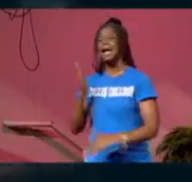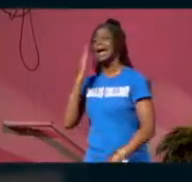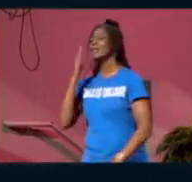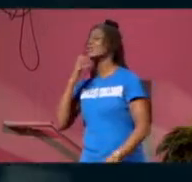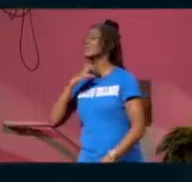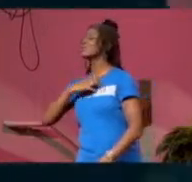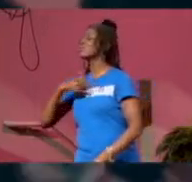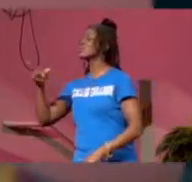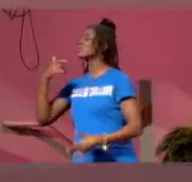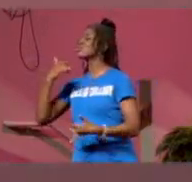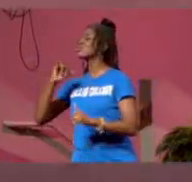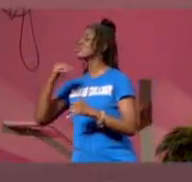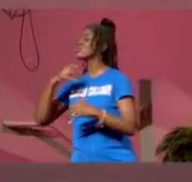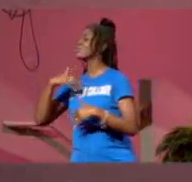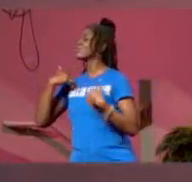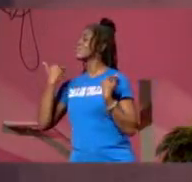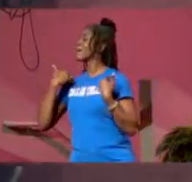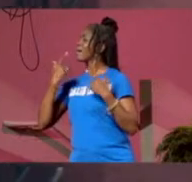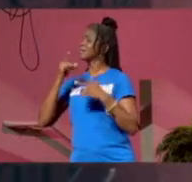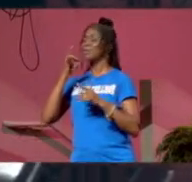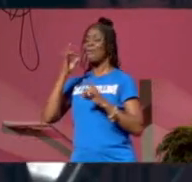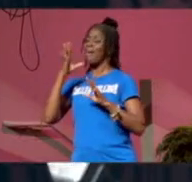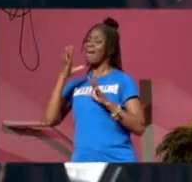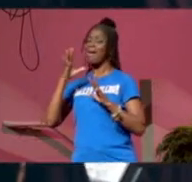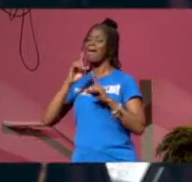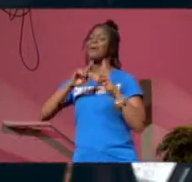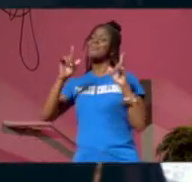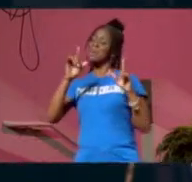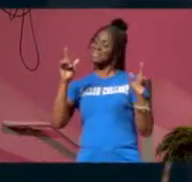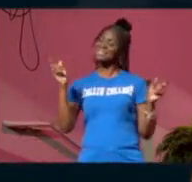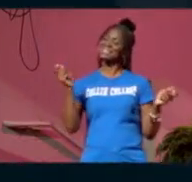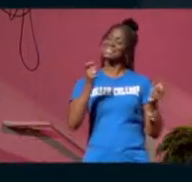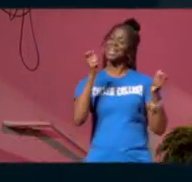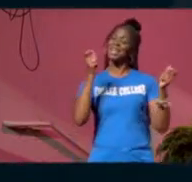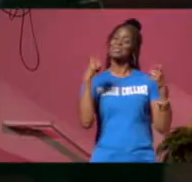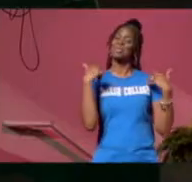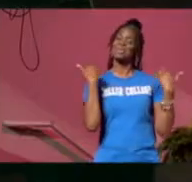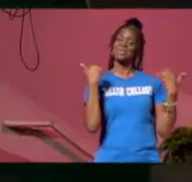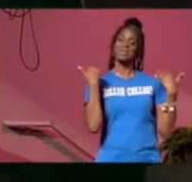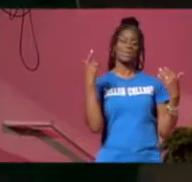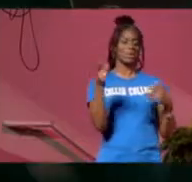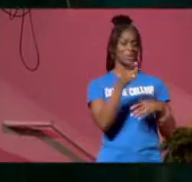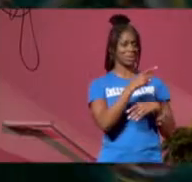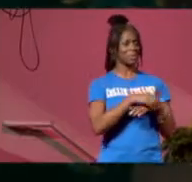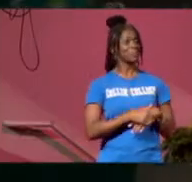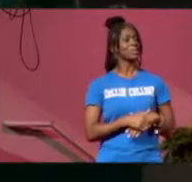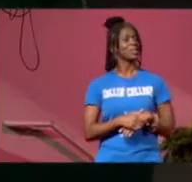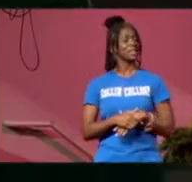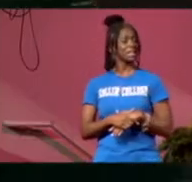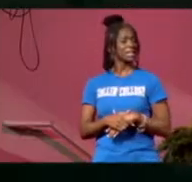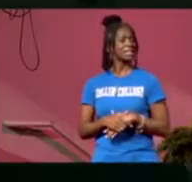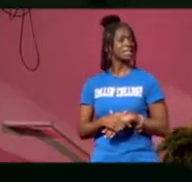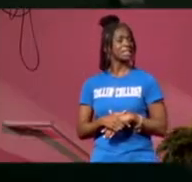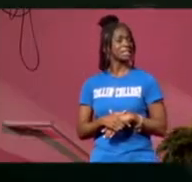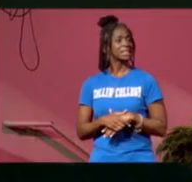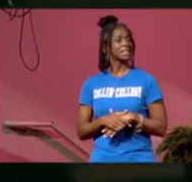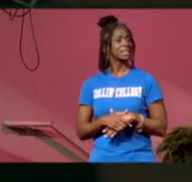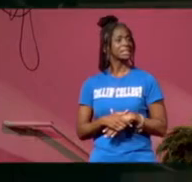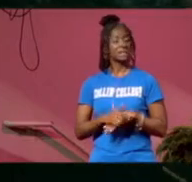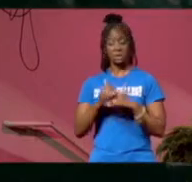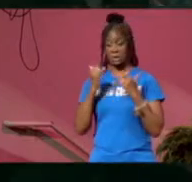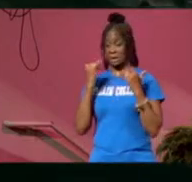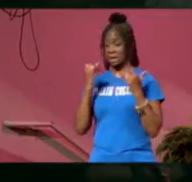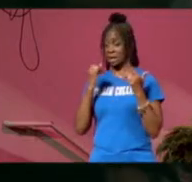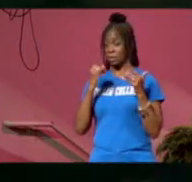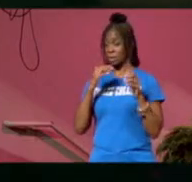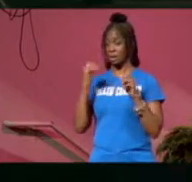hate. Come on, celebrate. Celebrate them as we get ready to go, as we look to the Lord. Let us go.